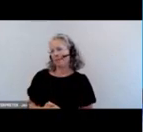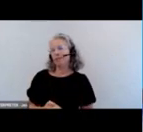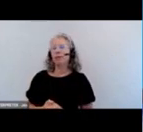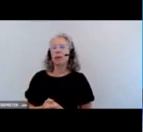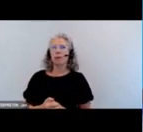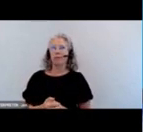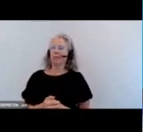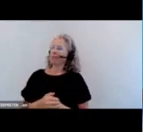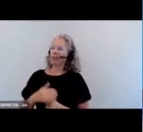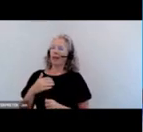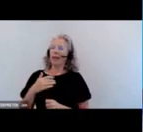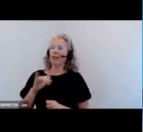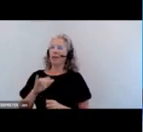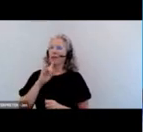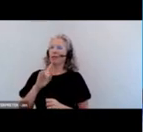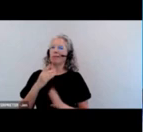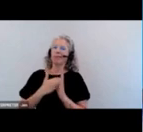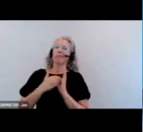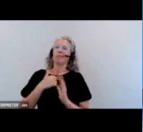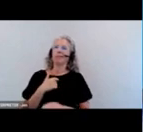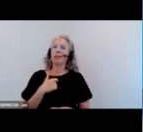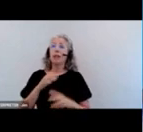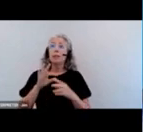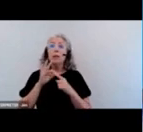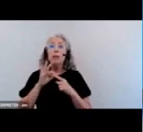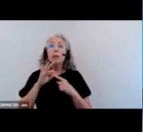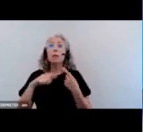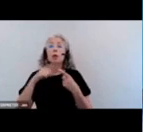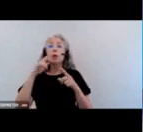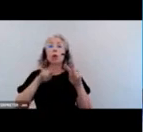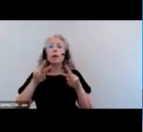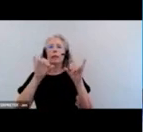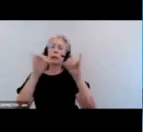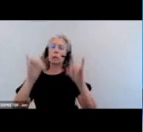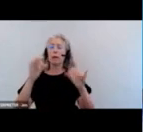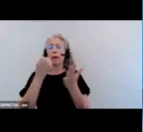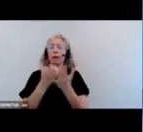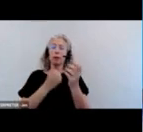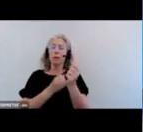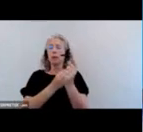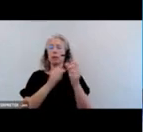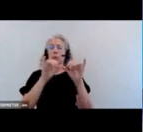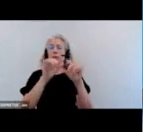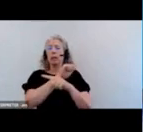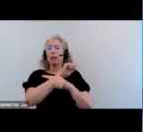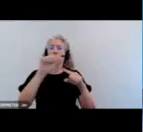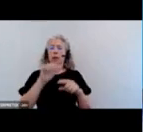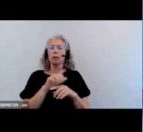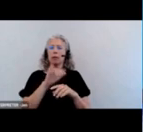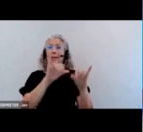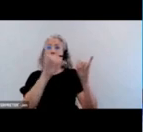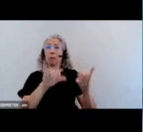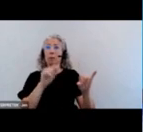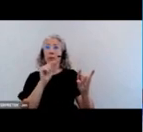disturbing, especially when if we looked at the system of evidence-based practice, it's a